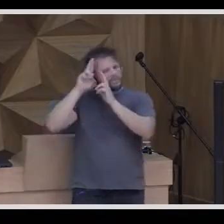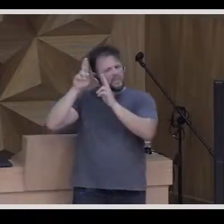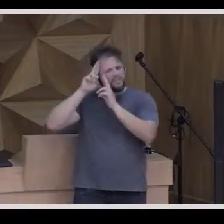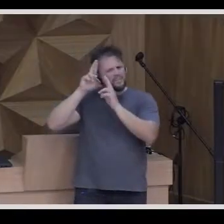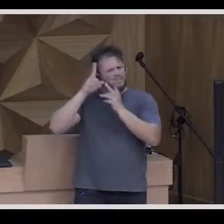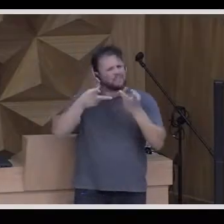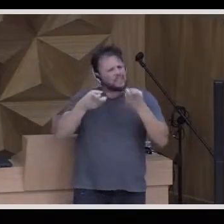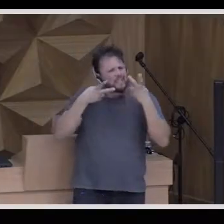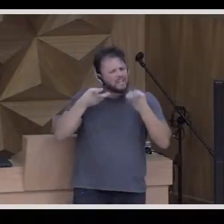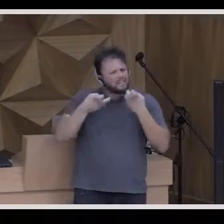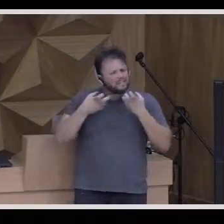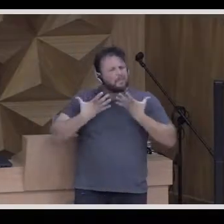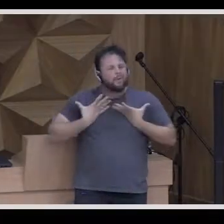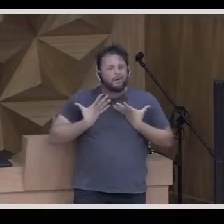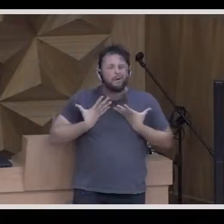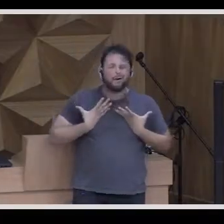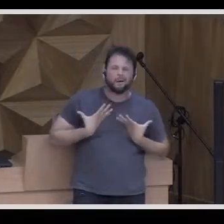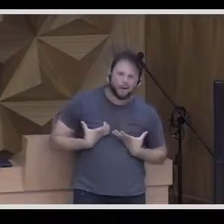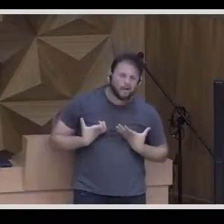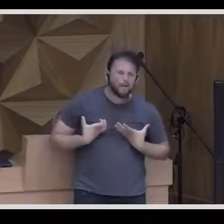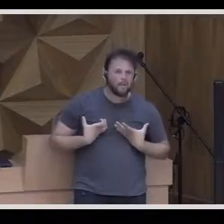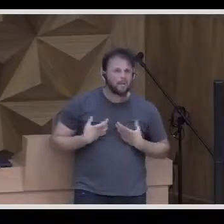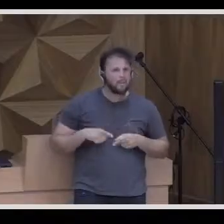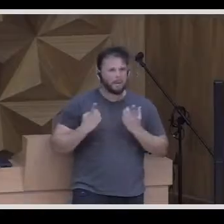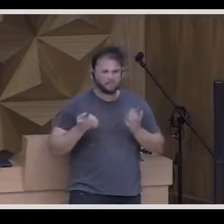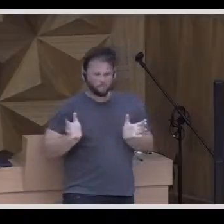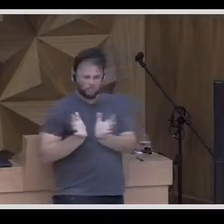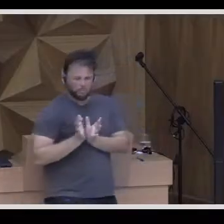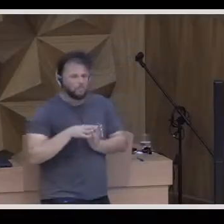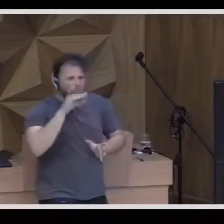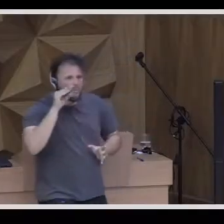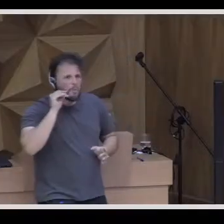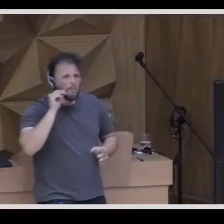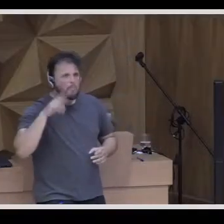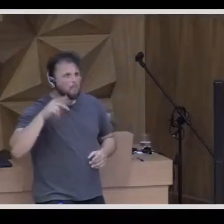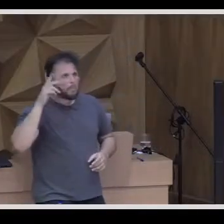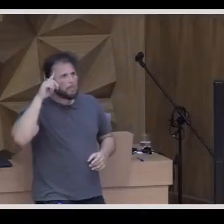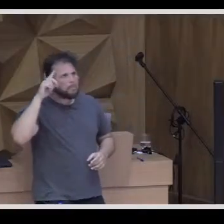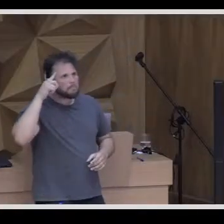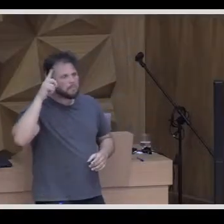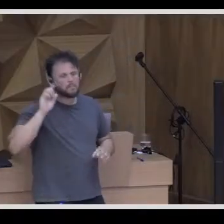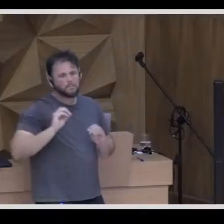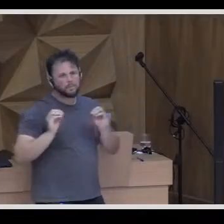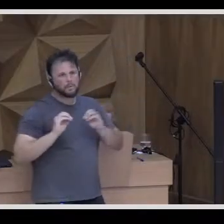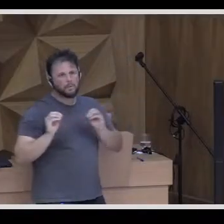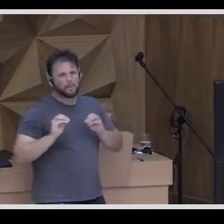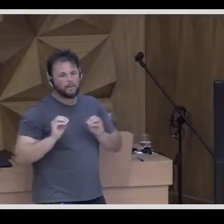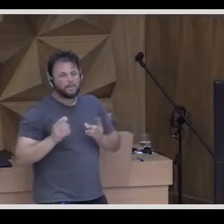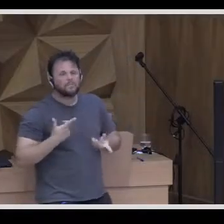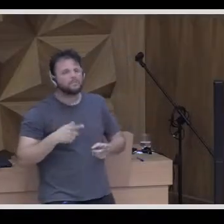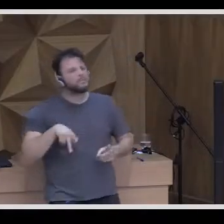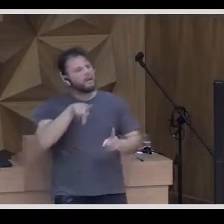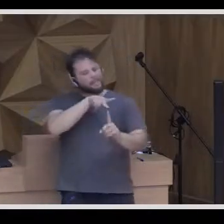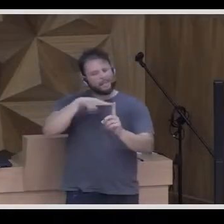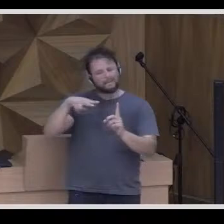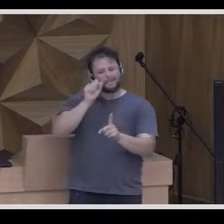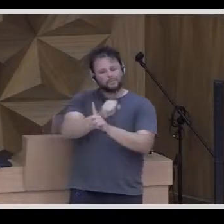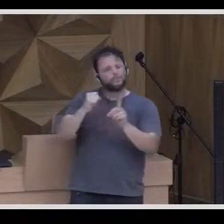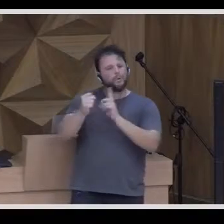different reasons. And from a societal point of view, you could argue that this was potentially going to be beneficial and a good